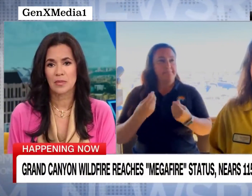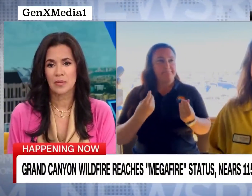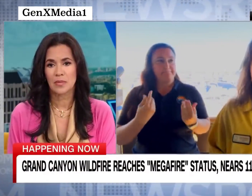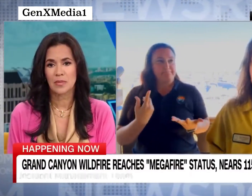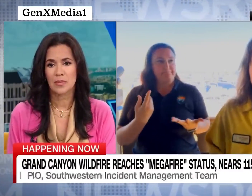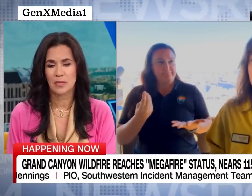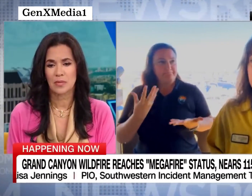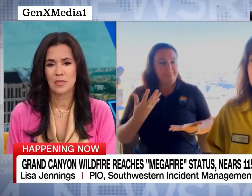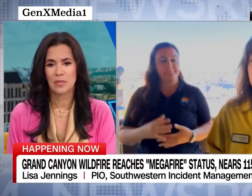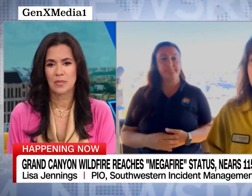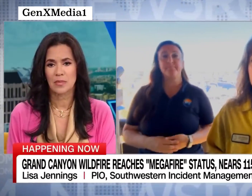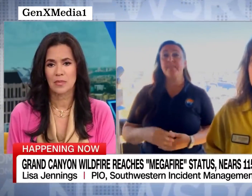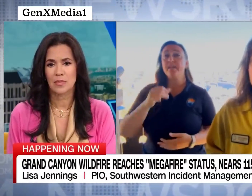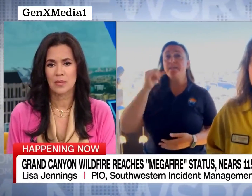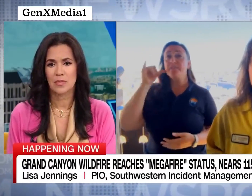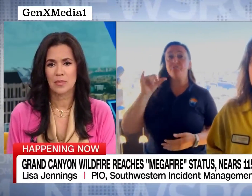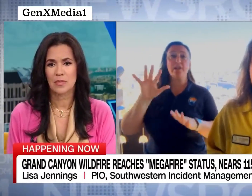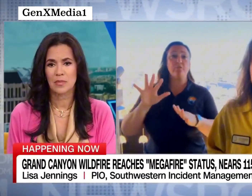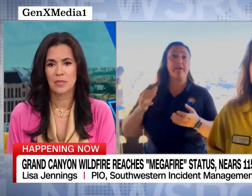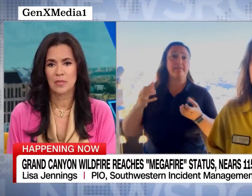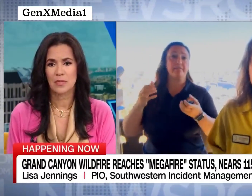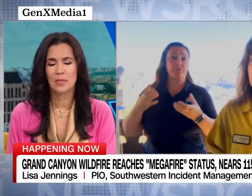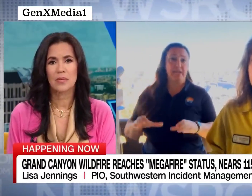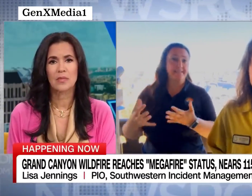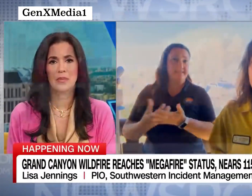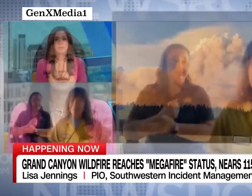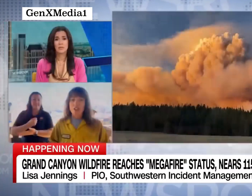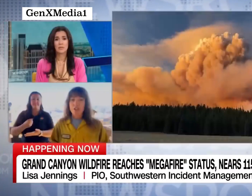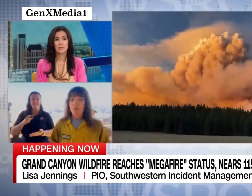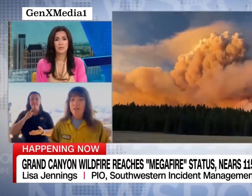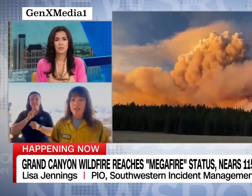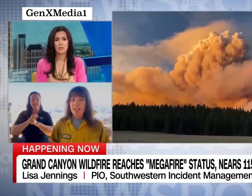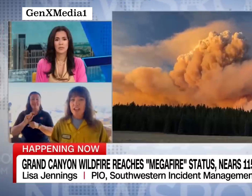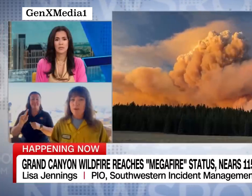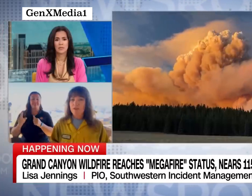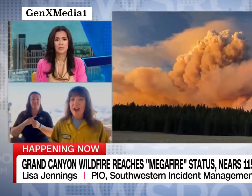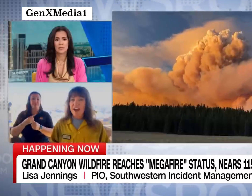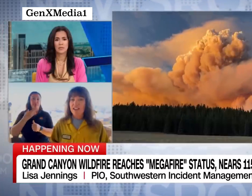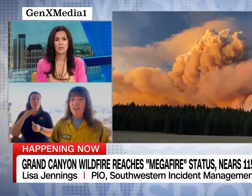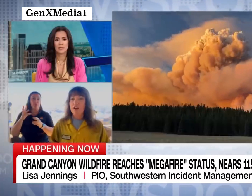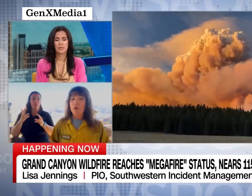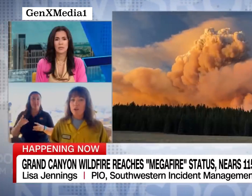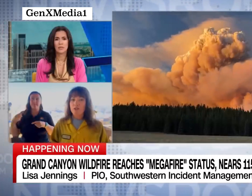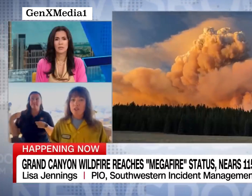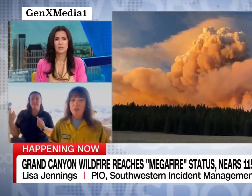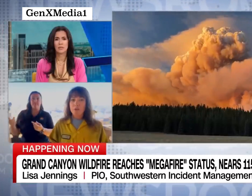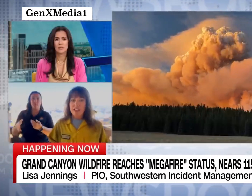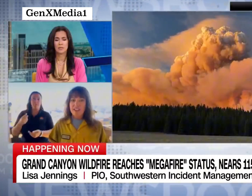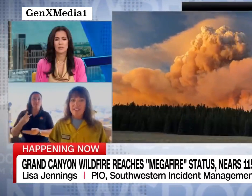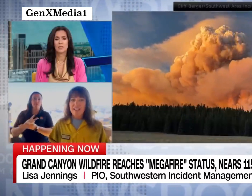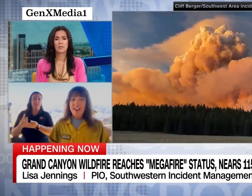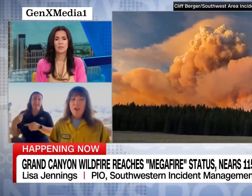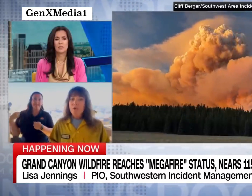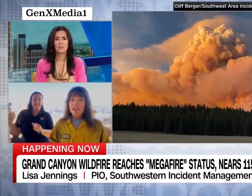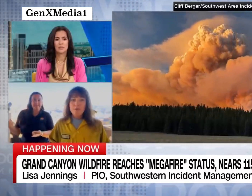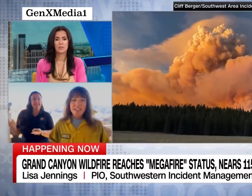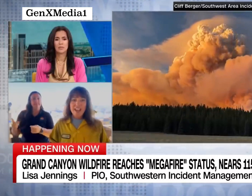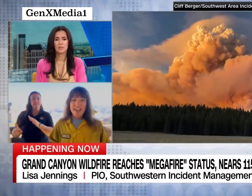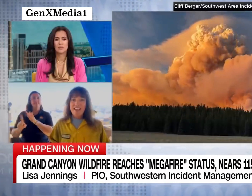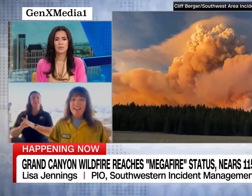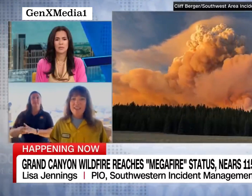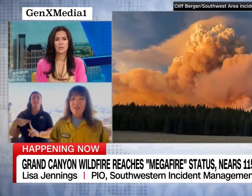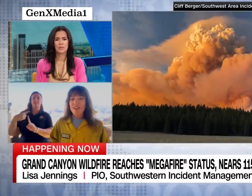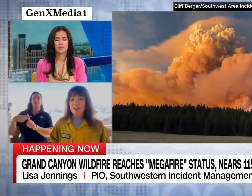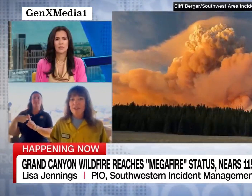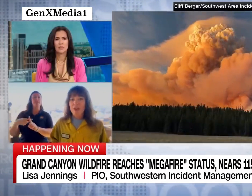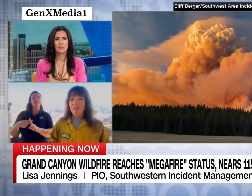Yesterday, we had a great window of opportunity, and it was really the first good weather day we've had in almost 2 weeks. We keep